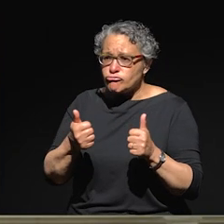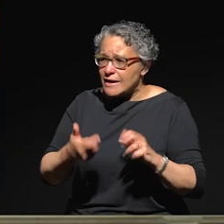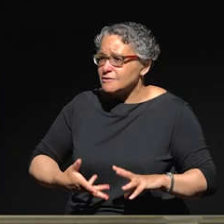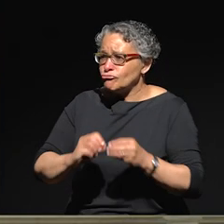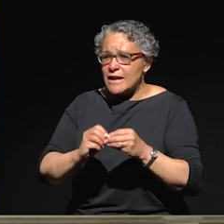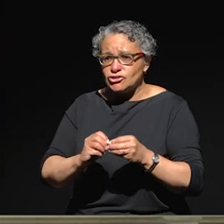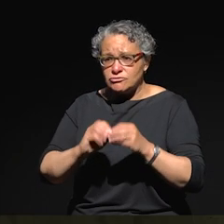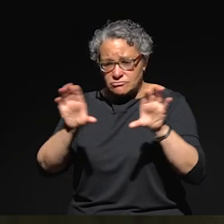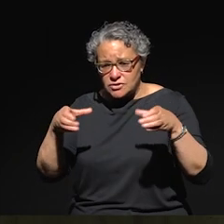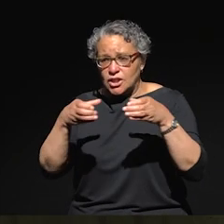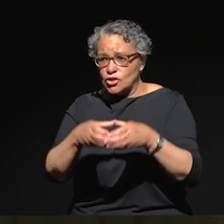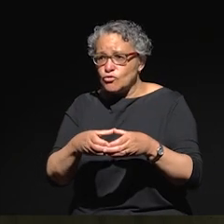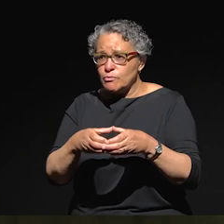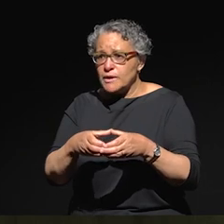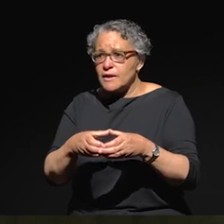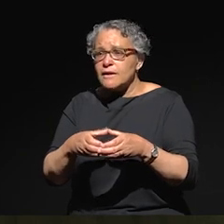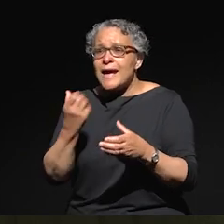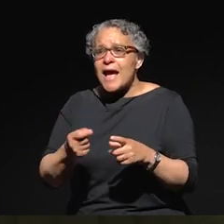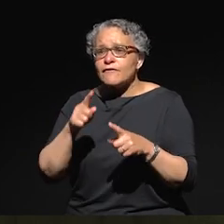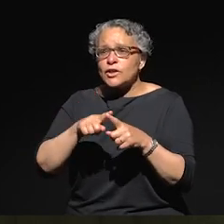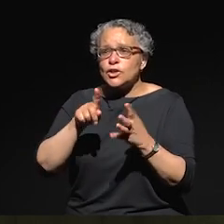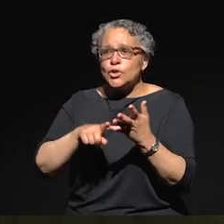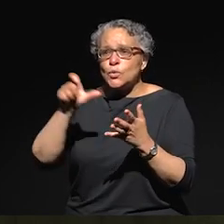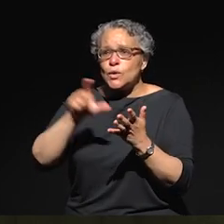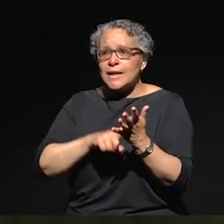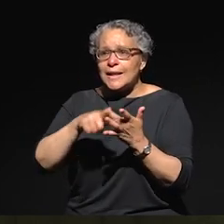have Euclid in the guise of Bramante,